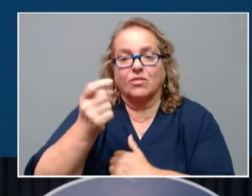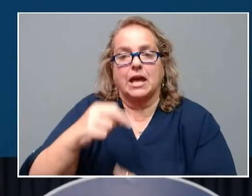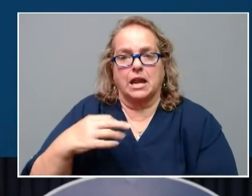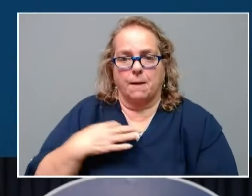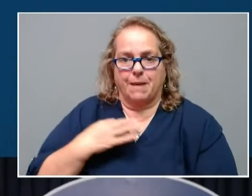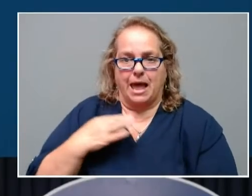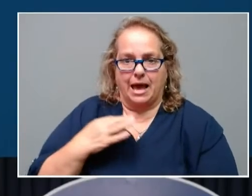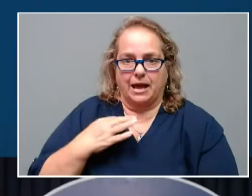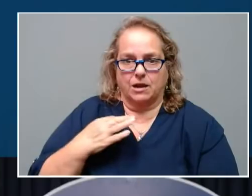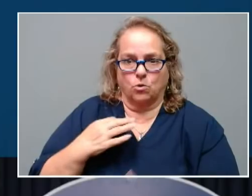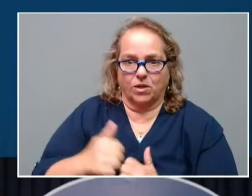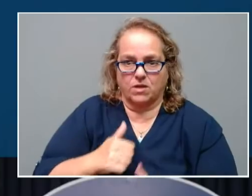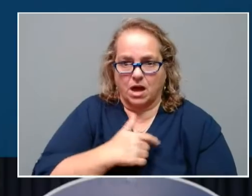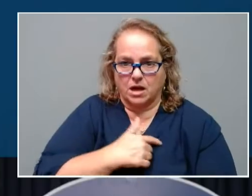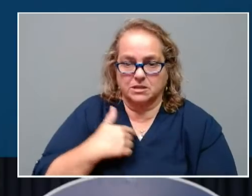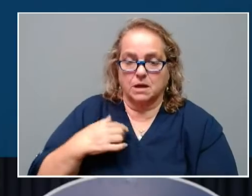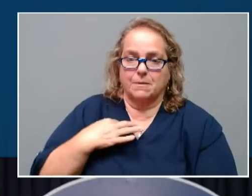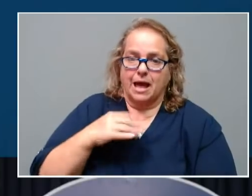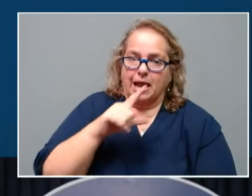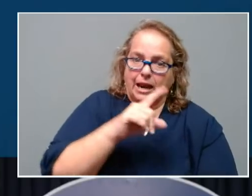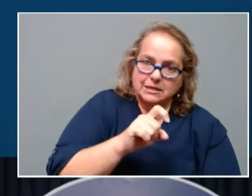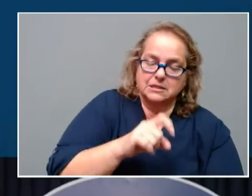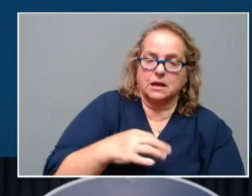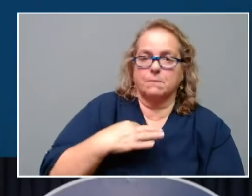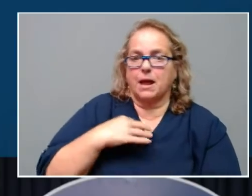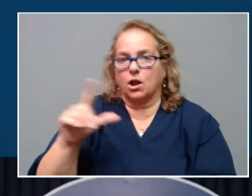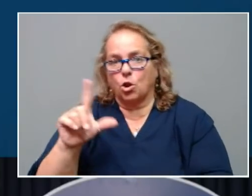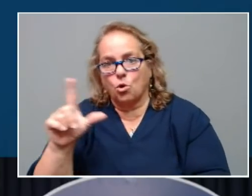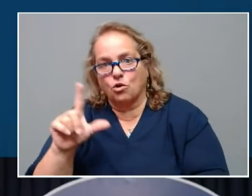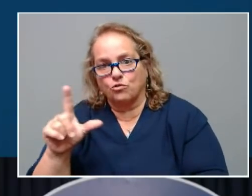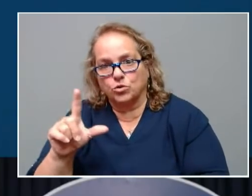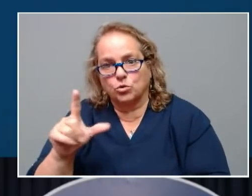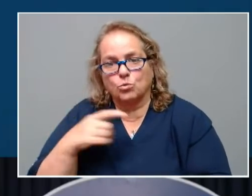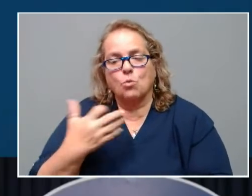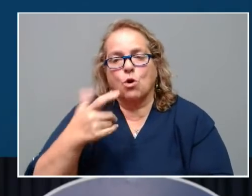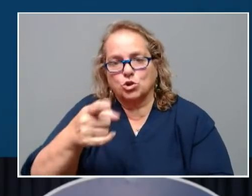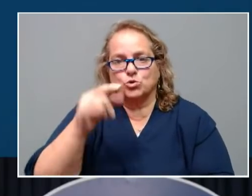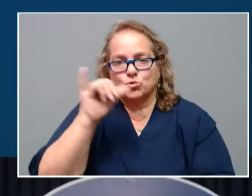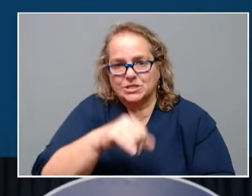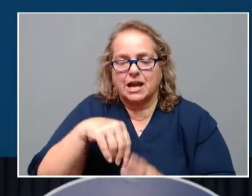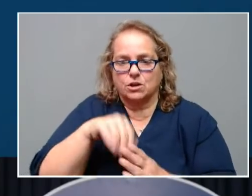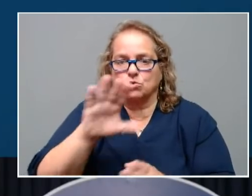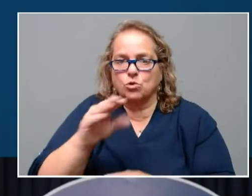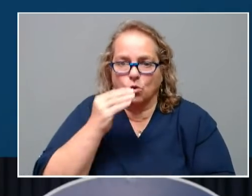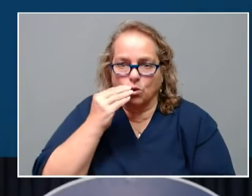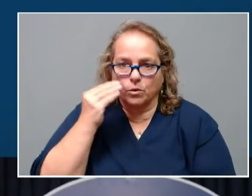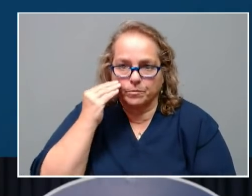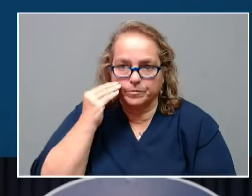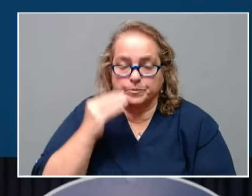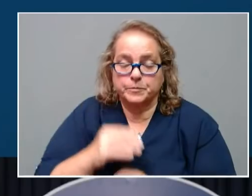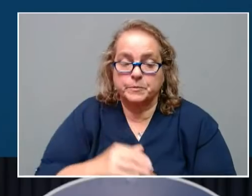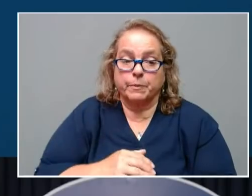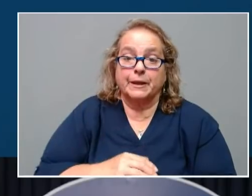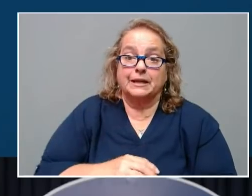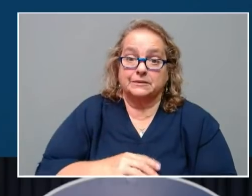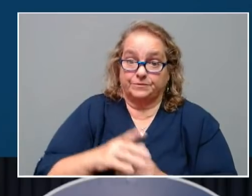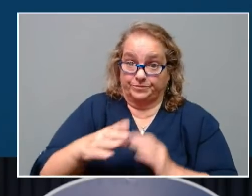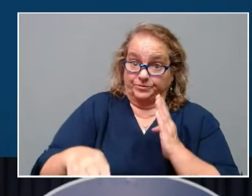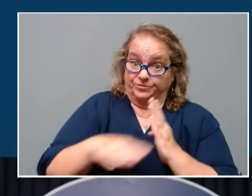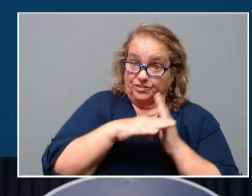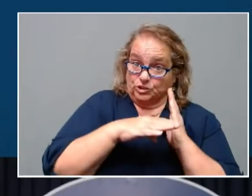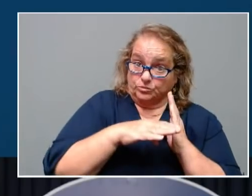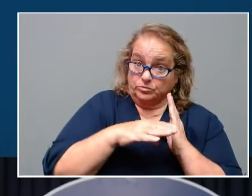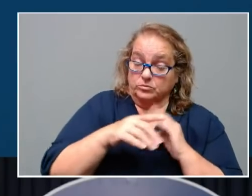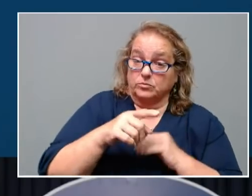us, apply with Lexington, apply with Louisville. We want you to stay in your home. Let me say that the evictions based on non-payment that are